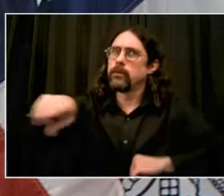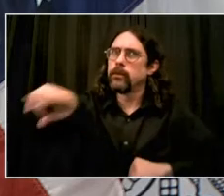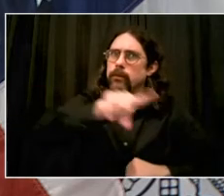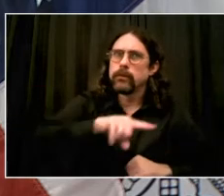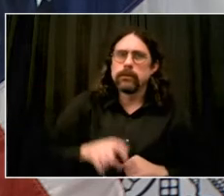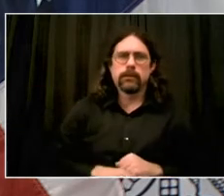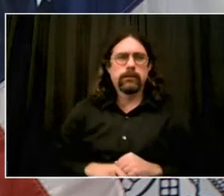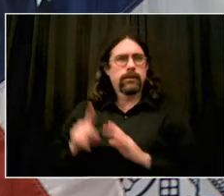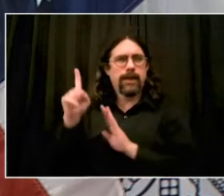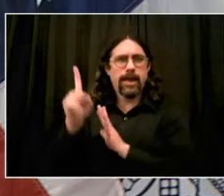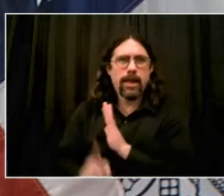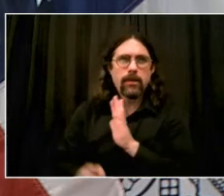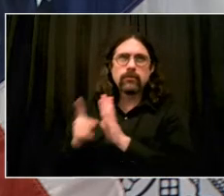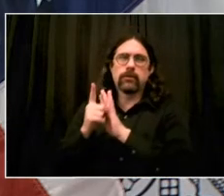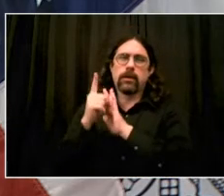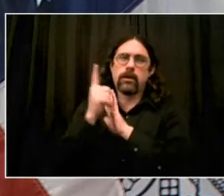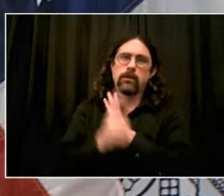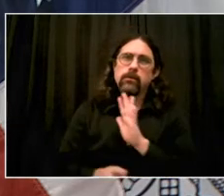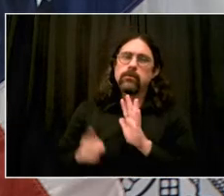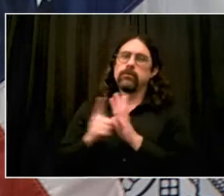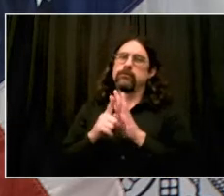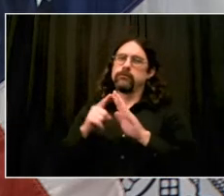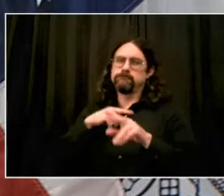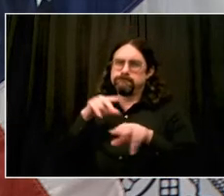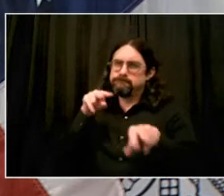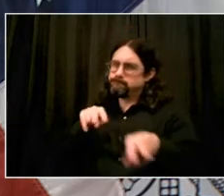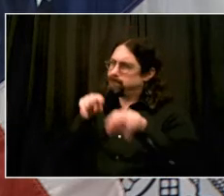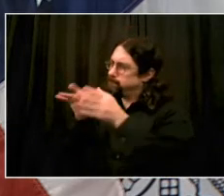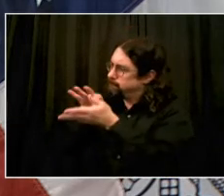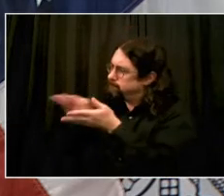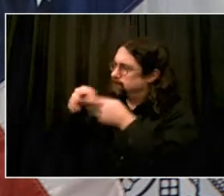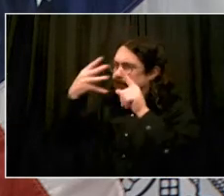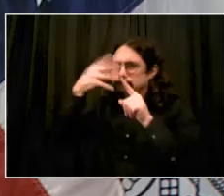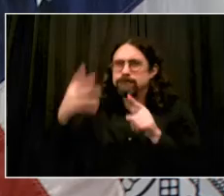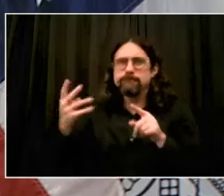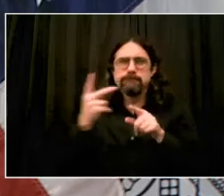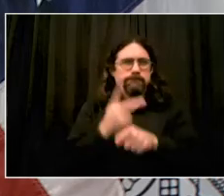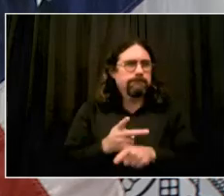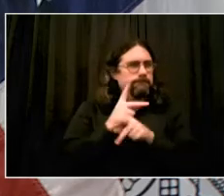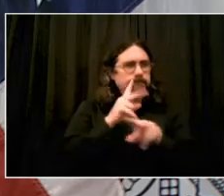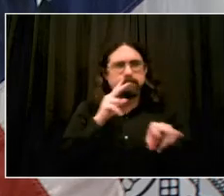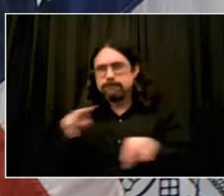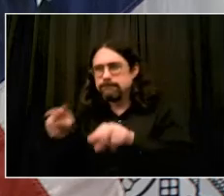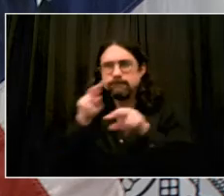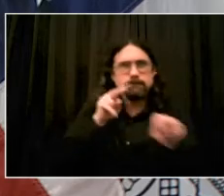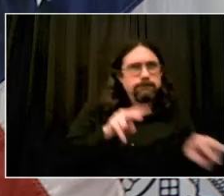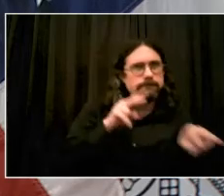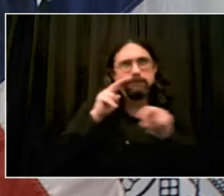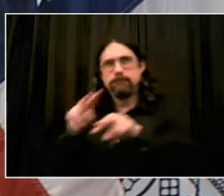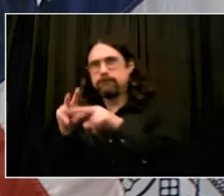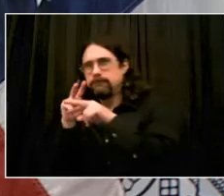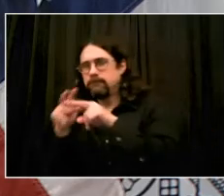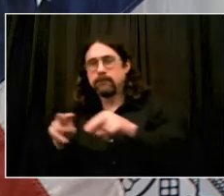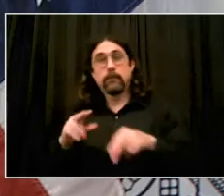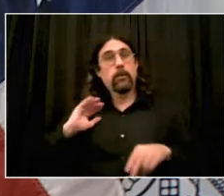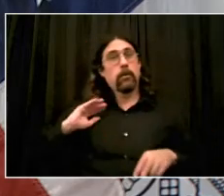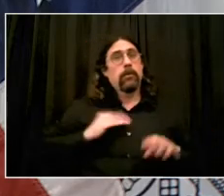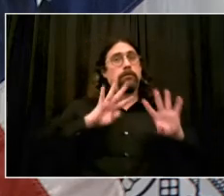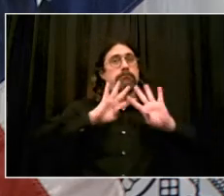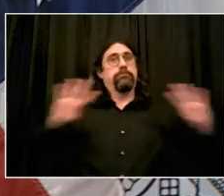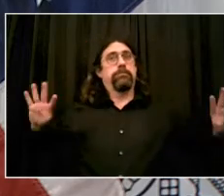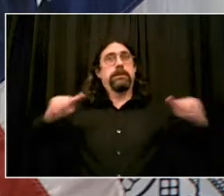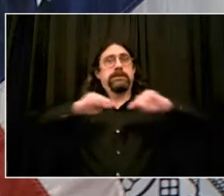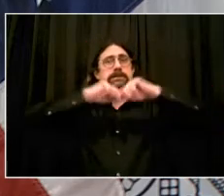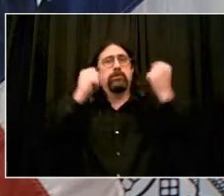leadership, for so many other people who work to protect us, our healthcare workers, our first responders, every day, every hour since this began,